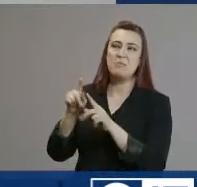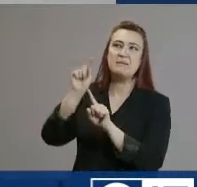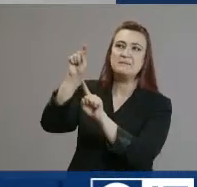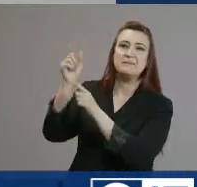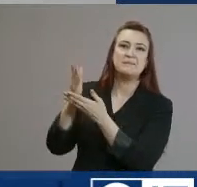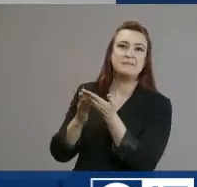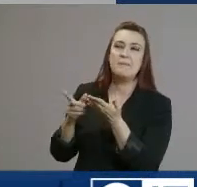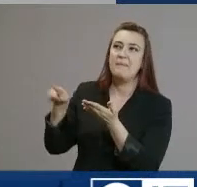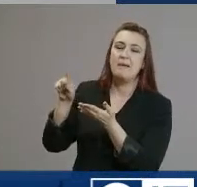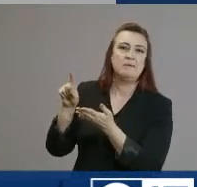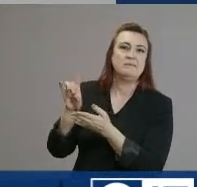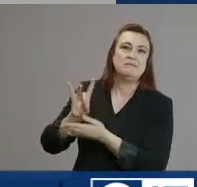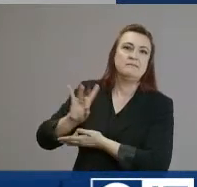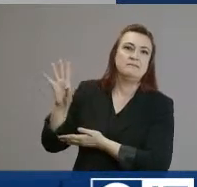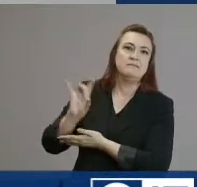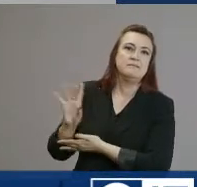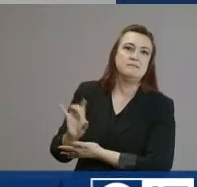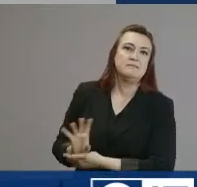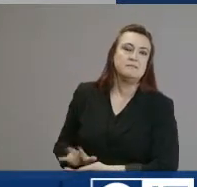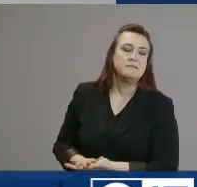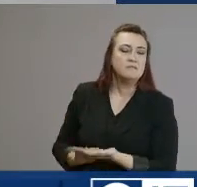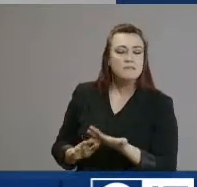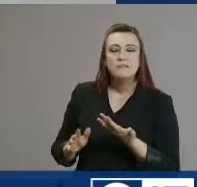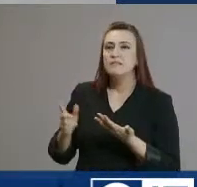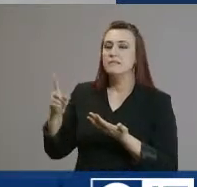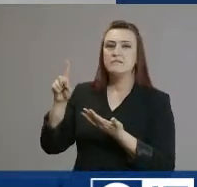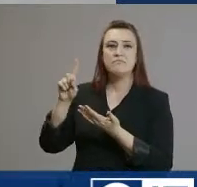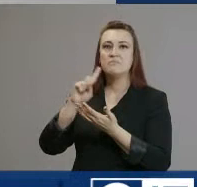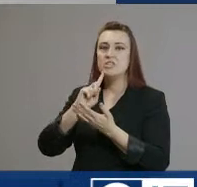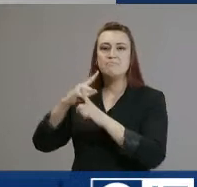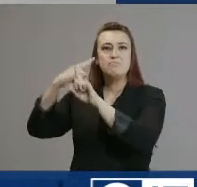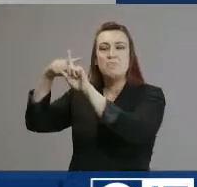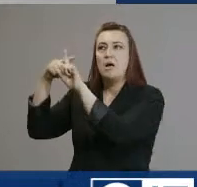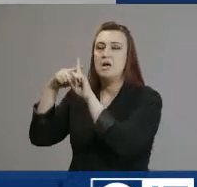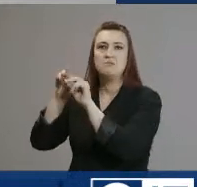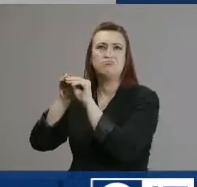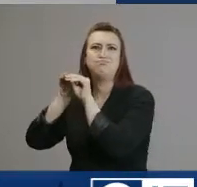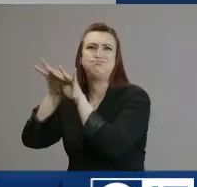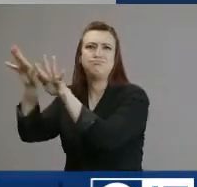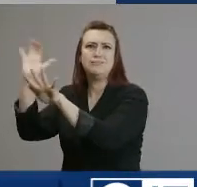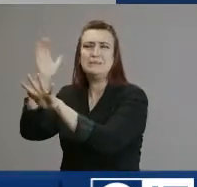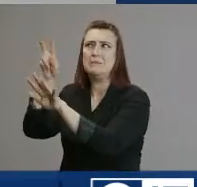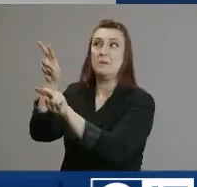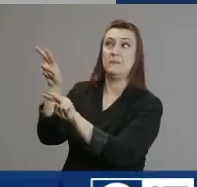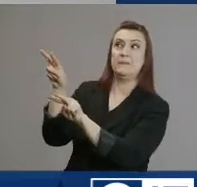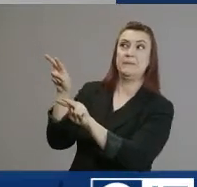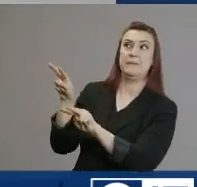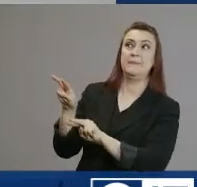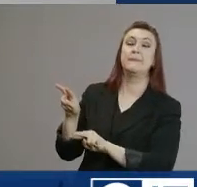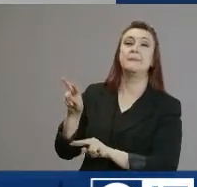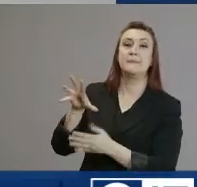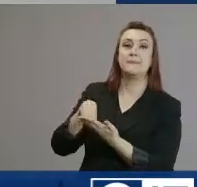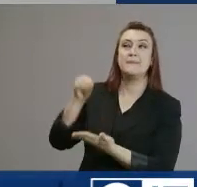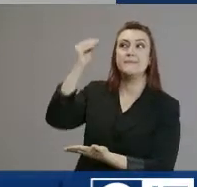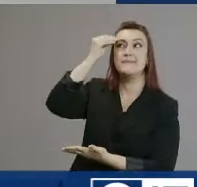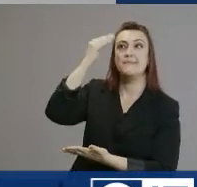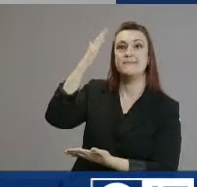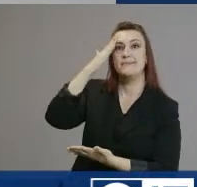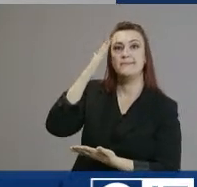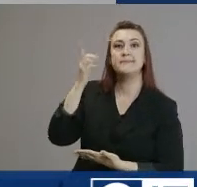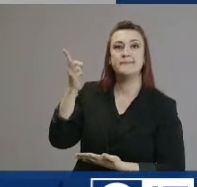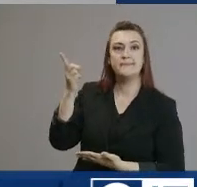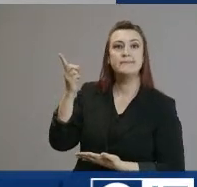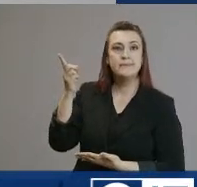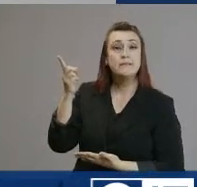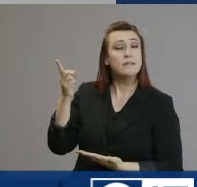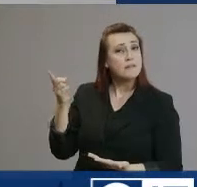getting hit incredibly hard. We learned a lot from those situations, and I will tell you, while there wouldn't